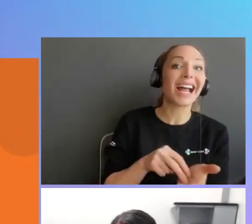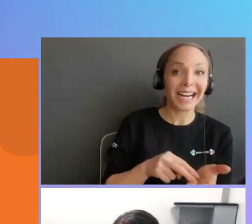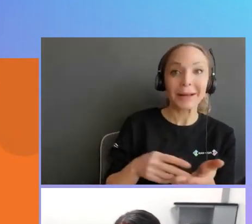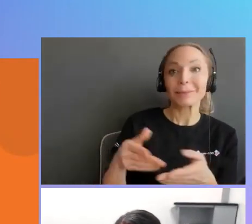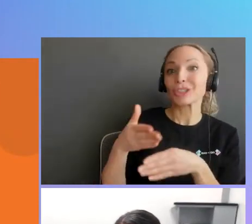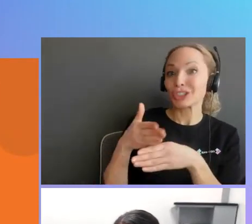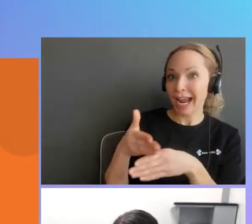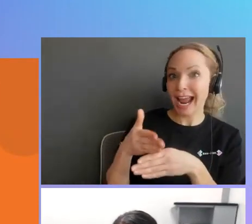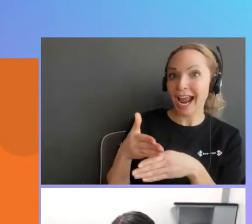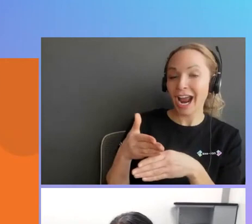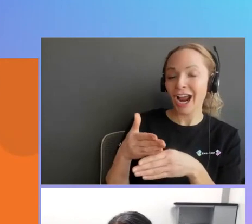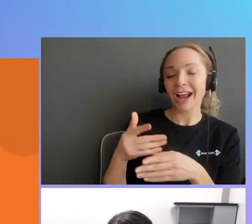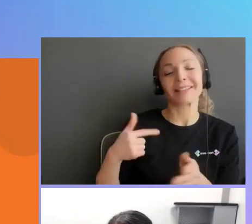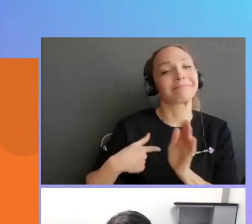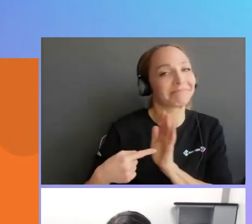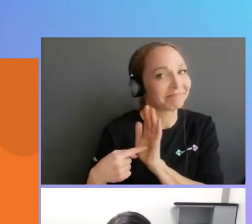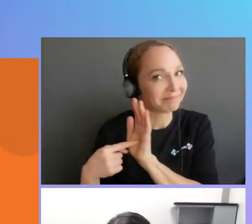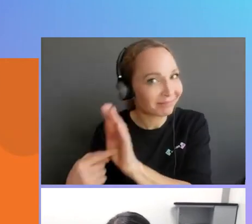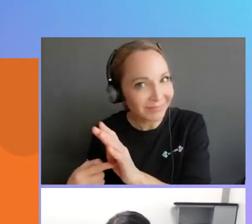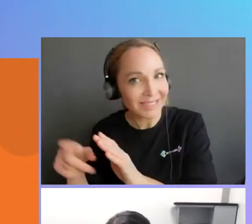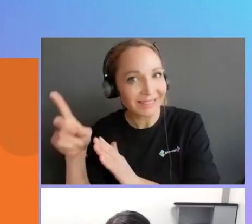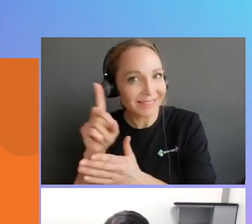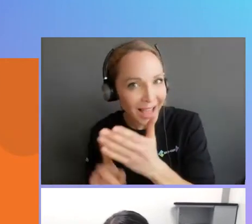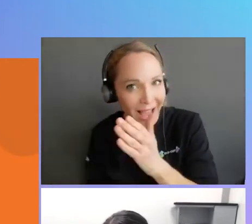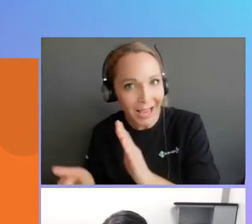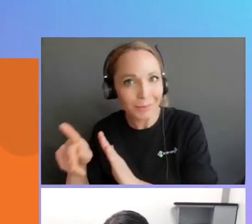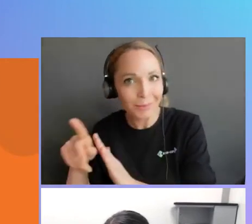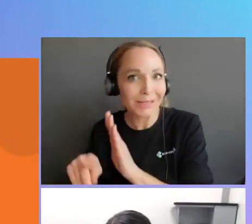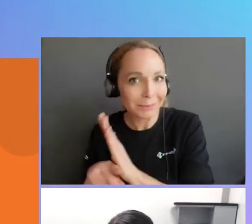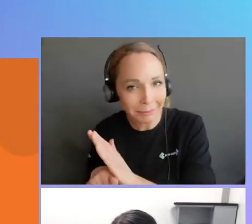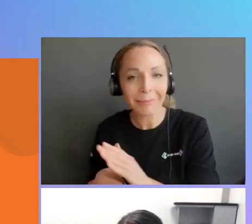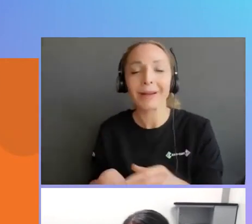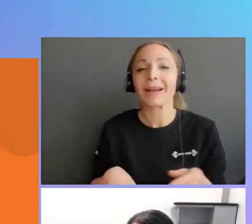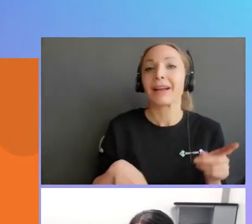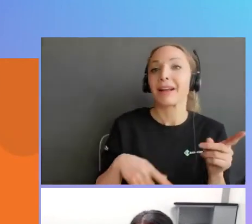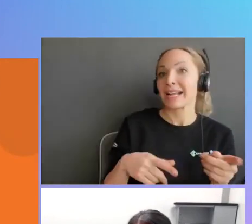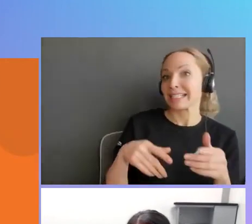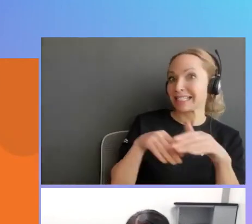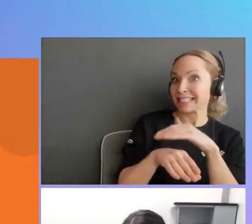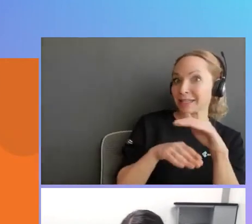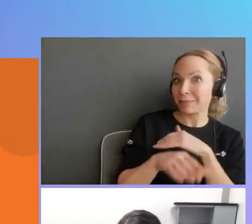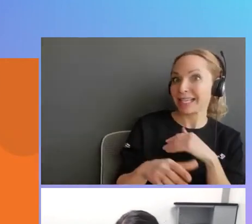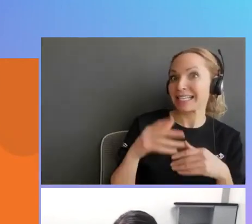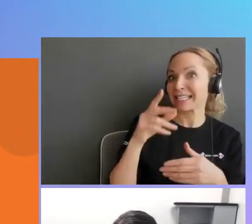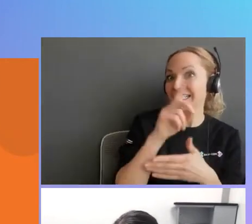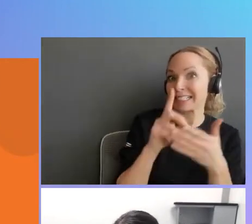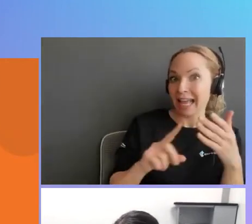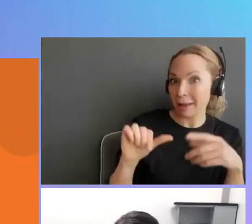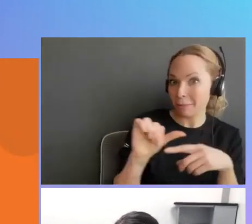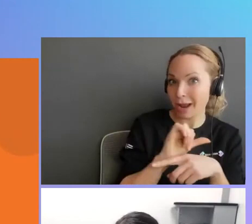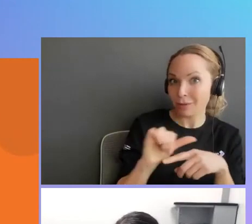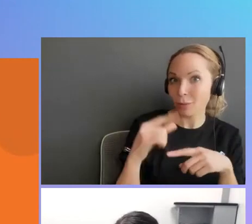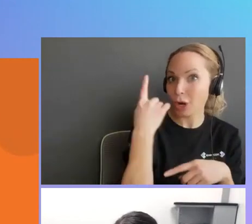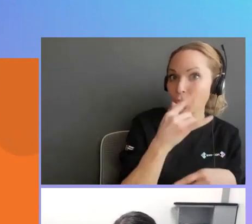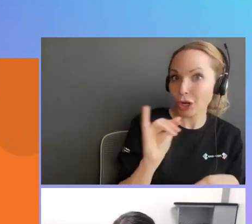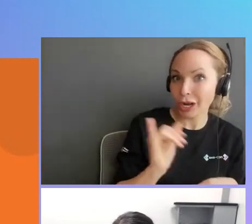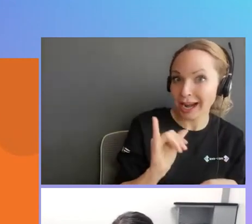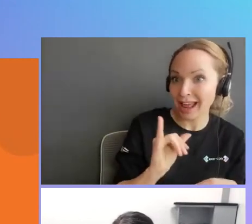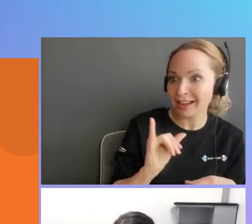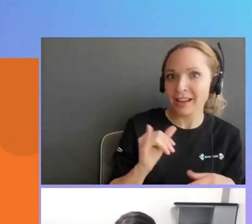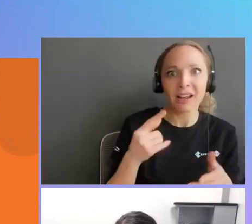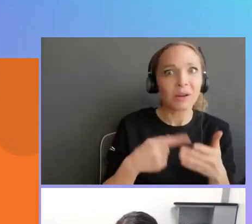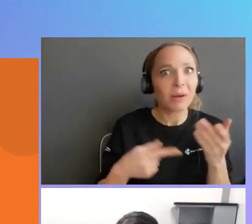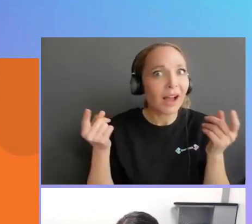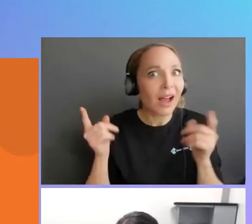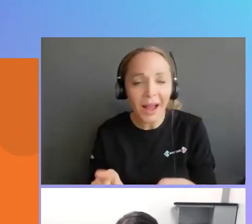what examples of really successfully practiced accessibility look like, and also what happens if we don't practice it. The first